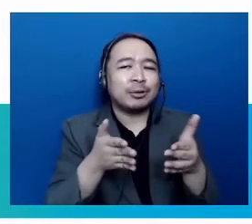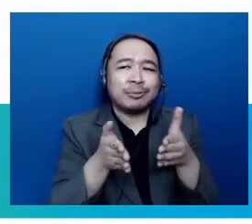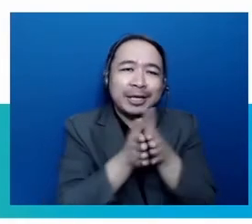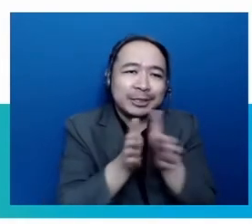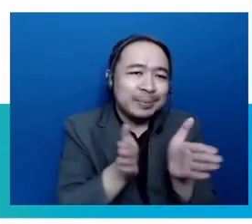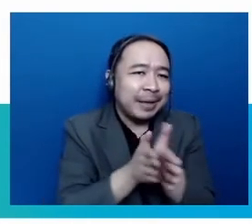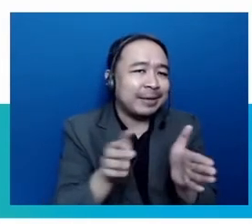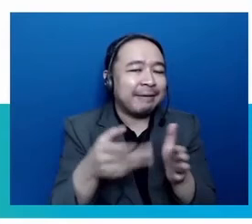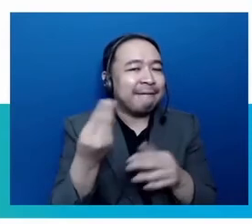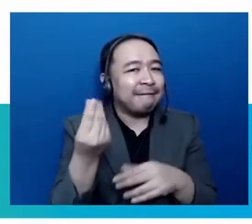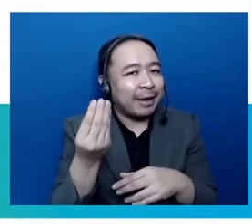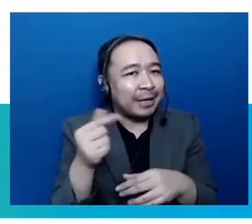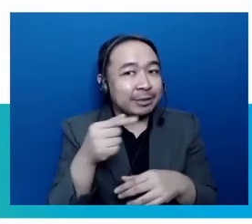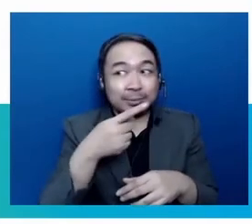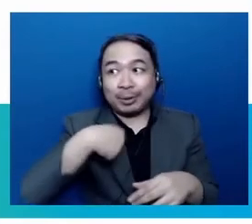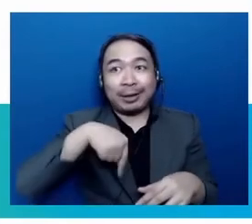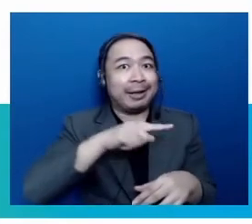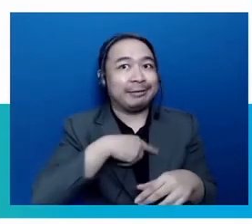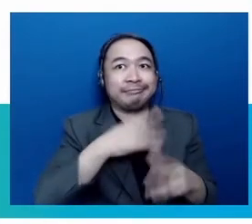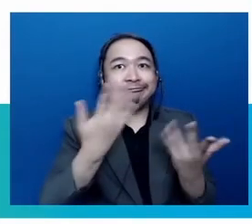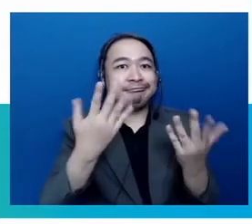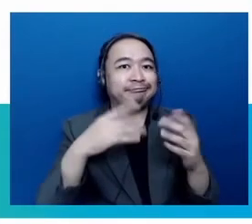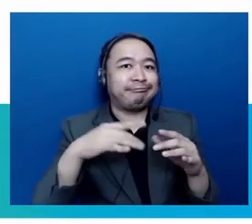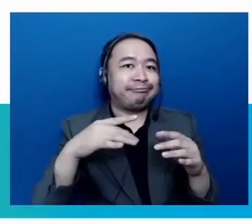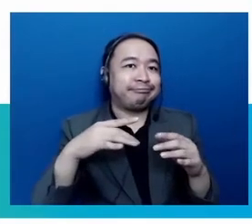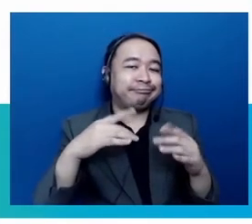who are non-finance specialists in this room.